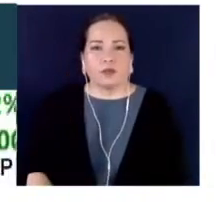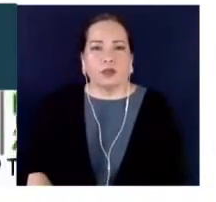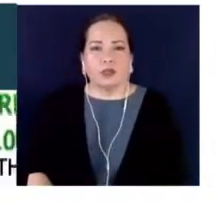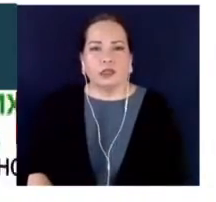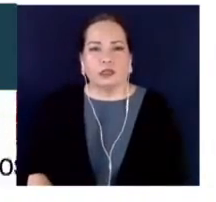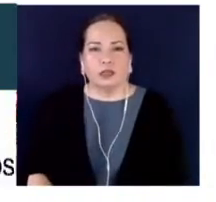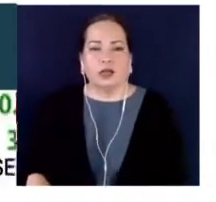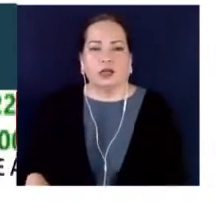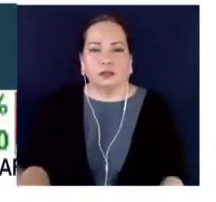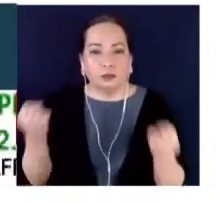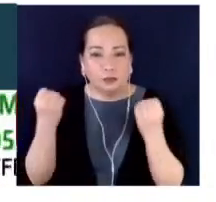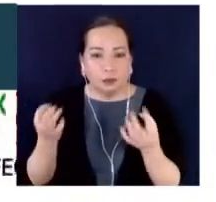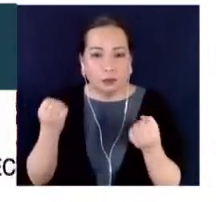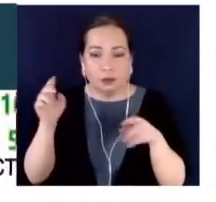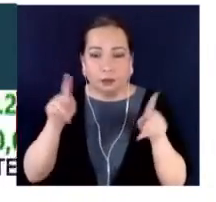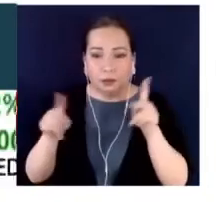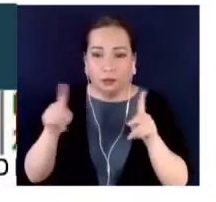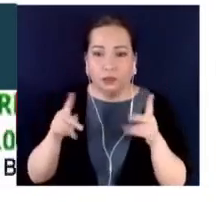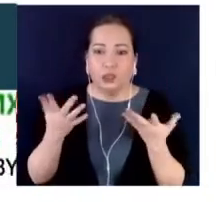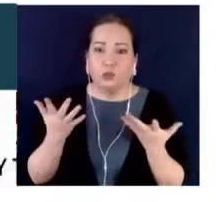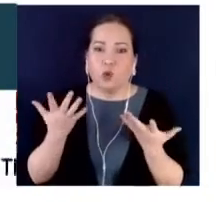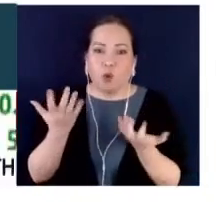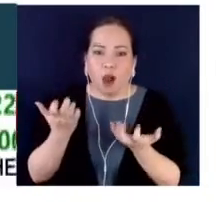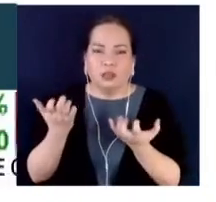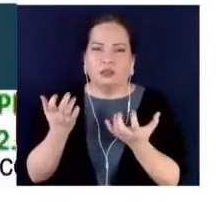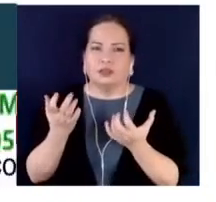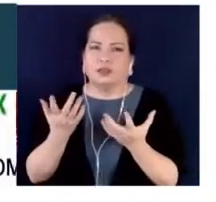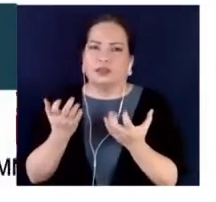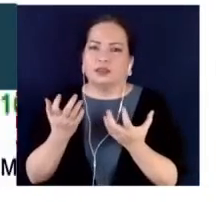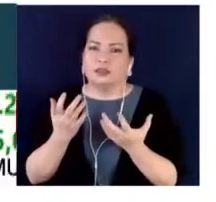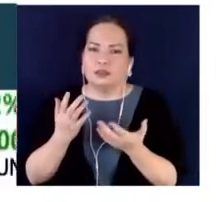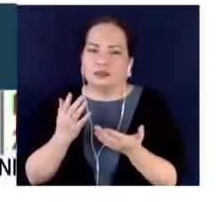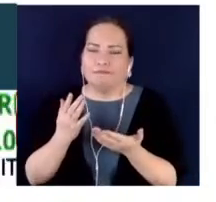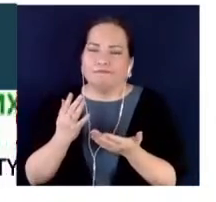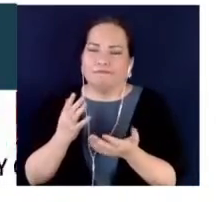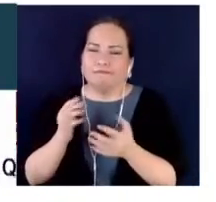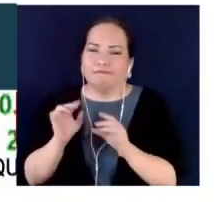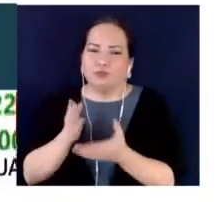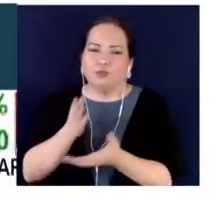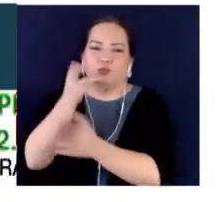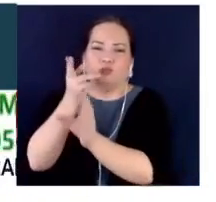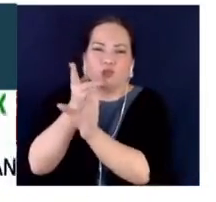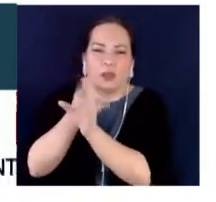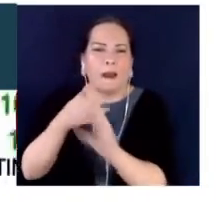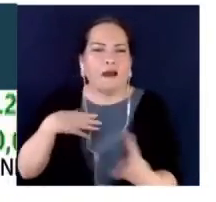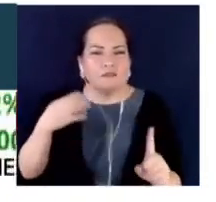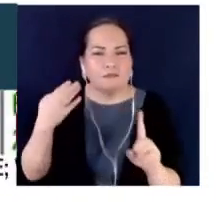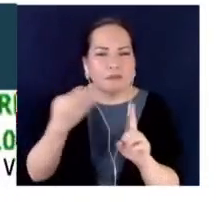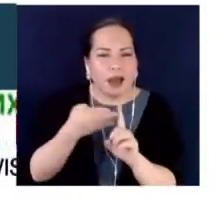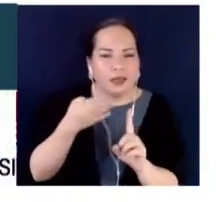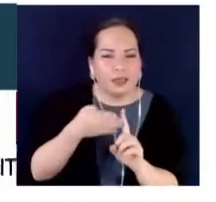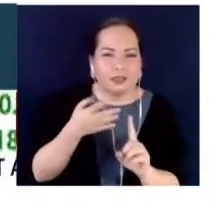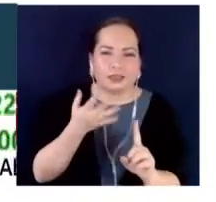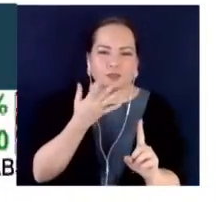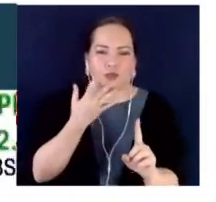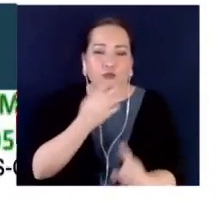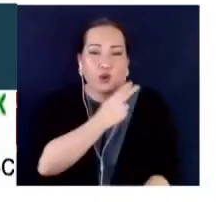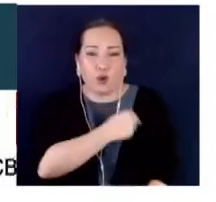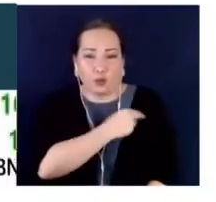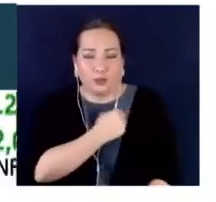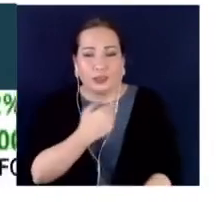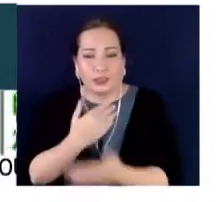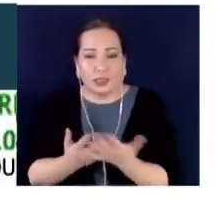course, people would like to be confined in their favorite hospitals. They want to see their